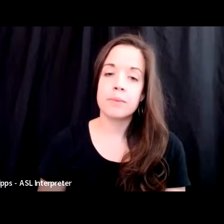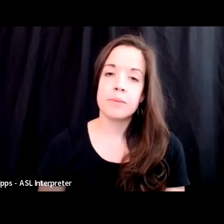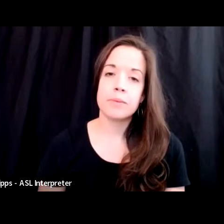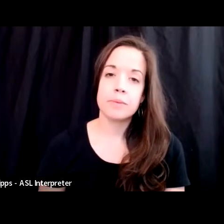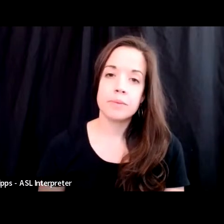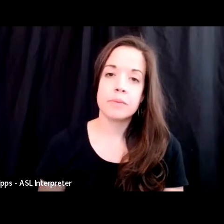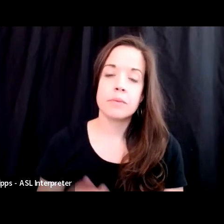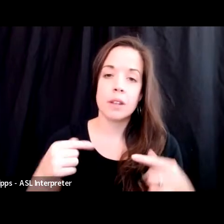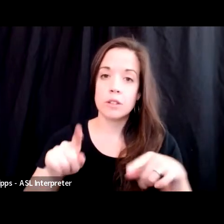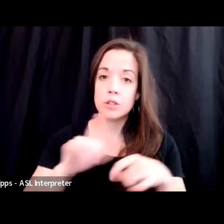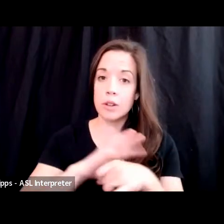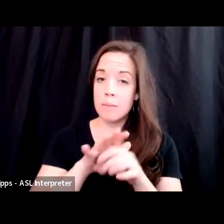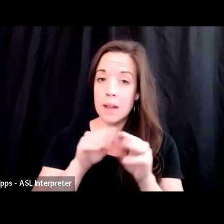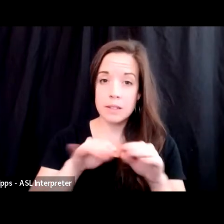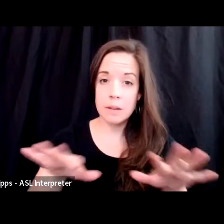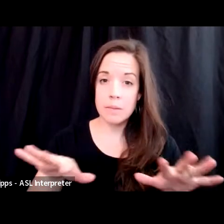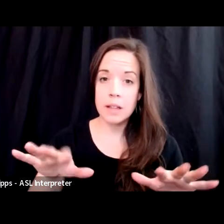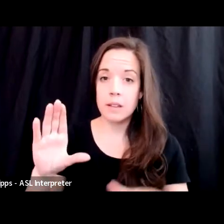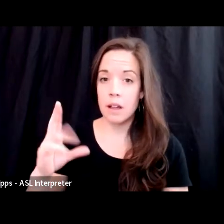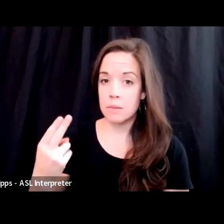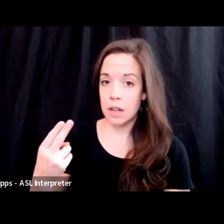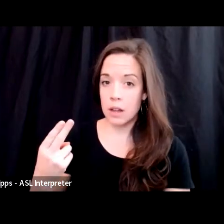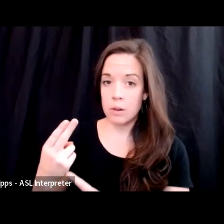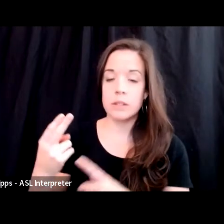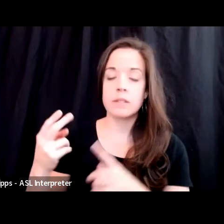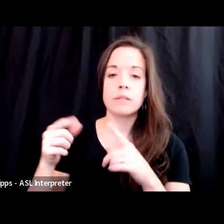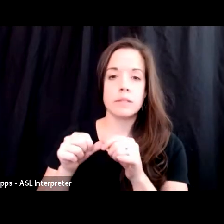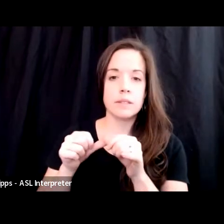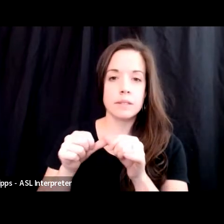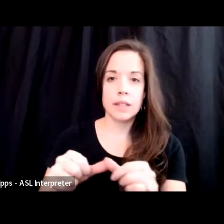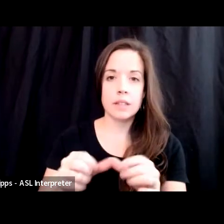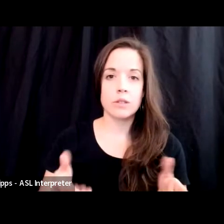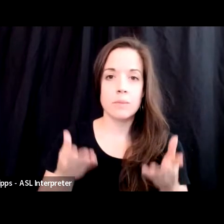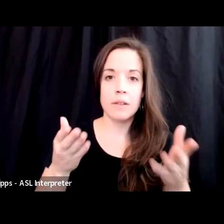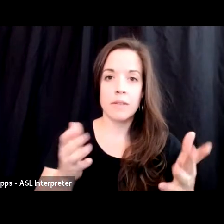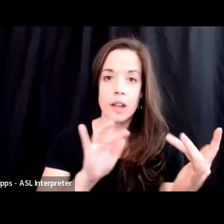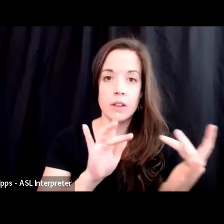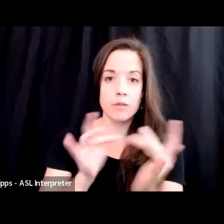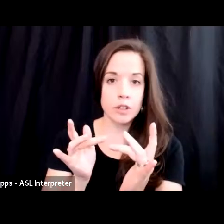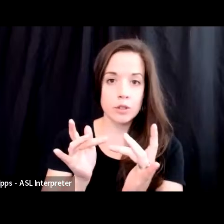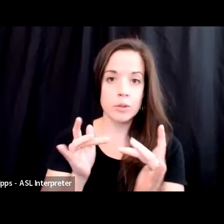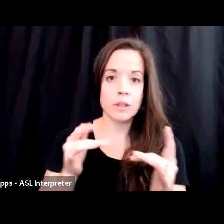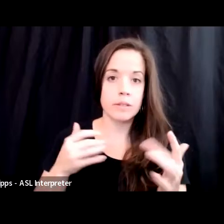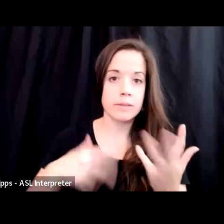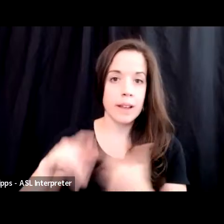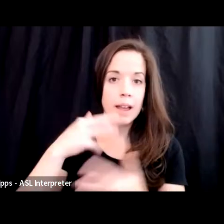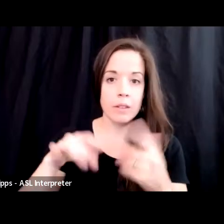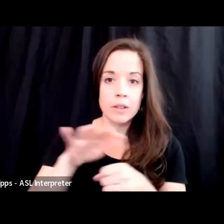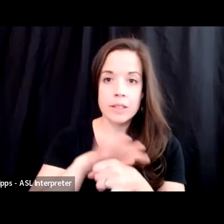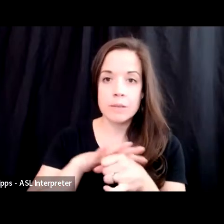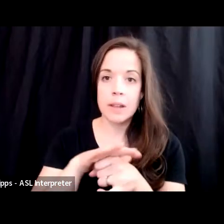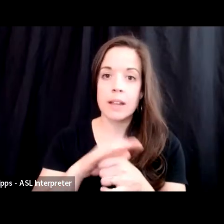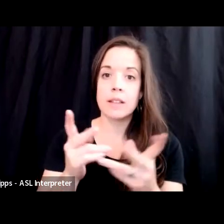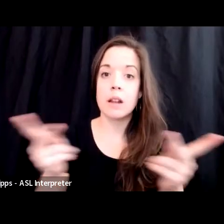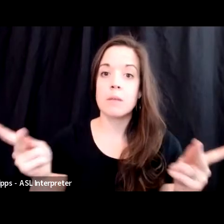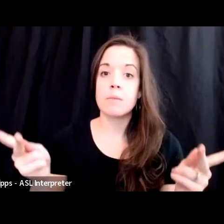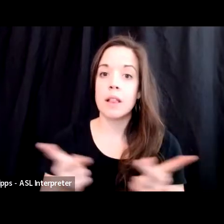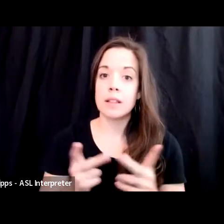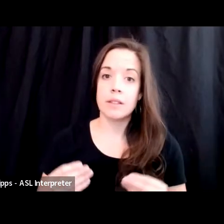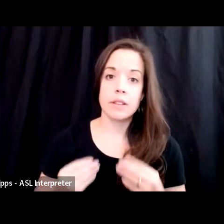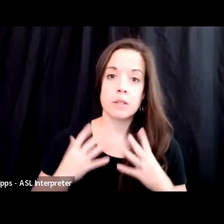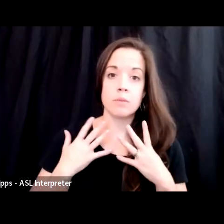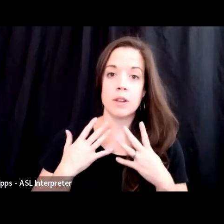the pandemic, the Common Hour has continued to provide a virtual gathering space and a source of inspiration, education,